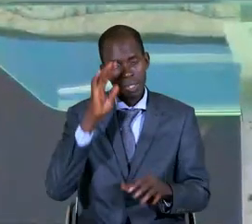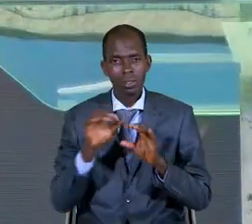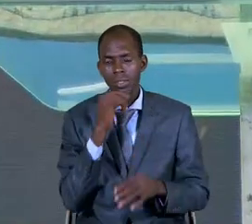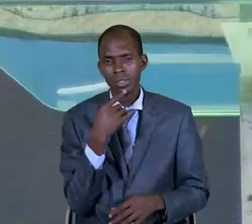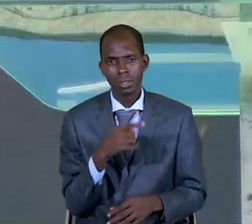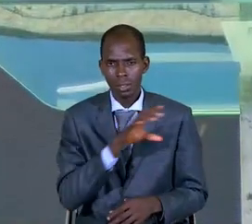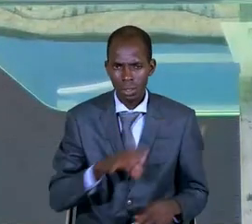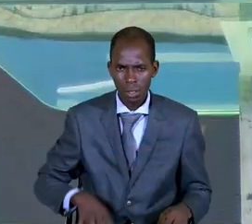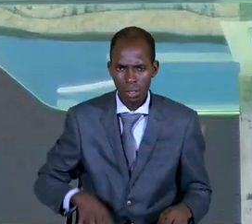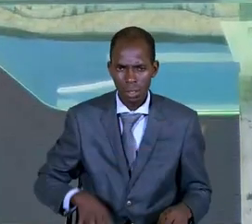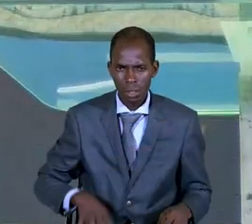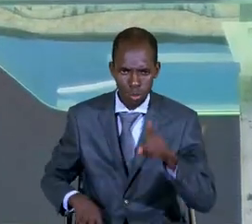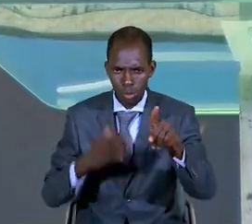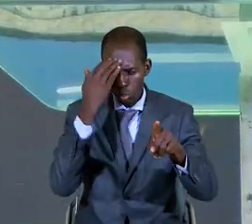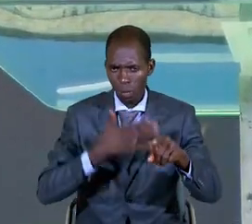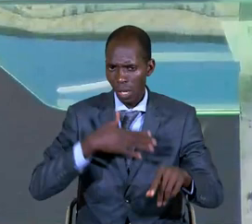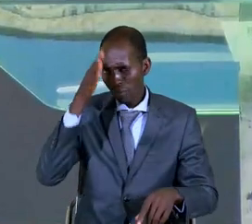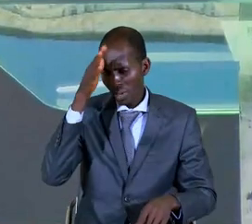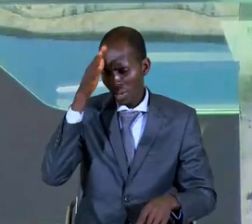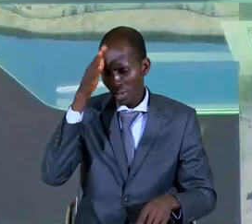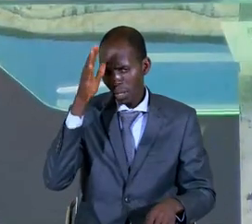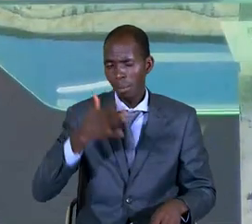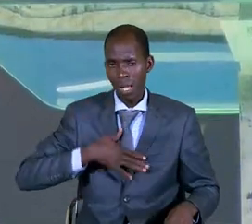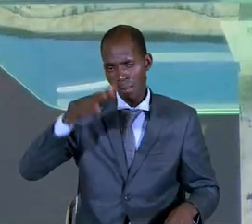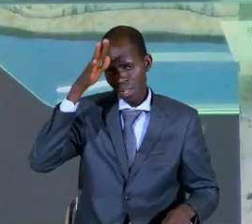my father? His name is